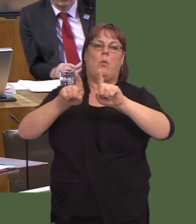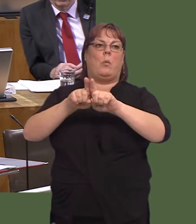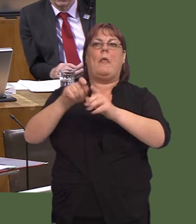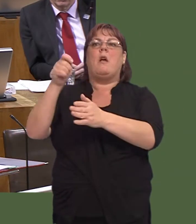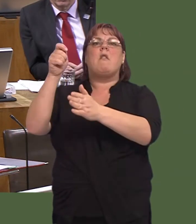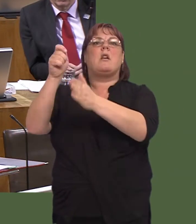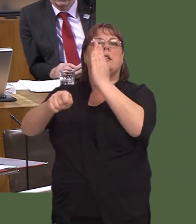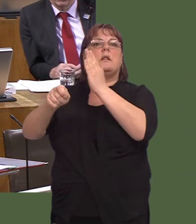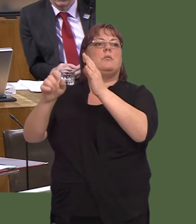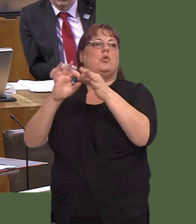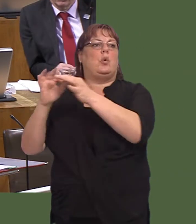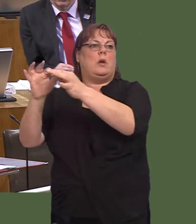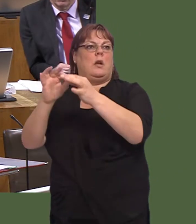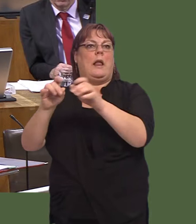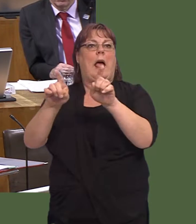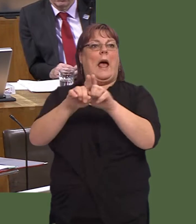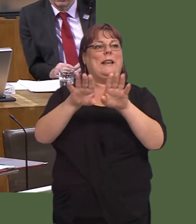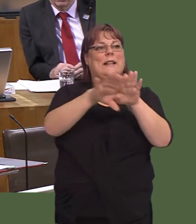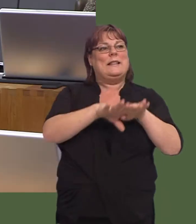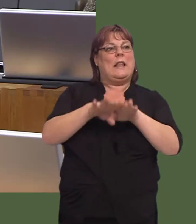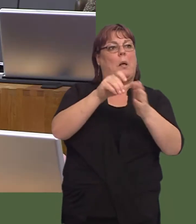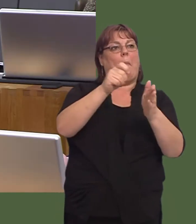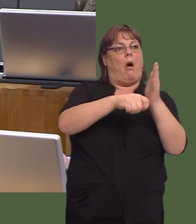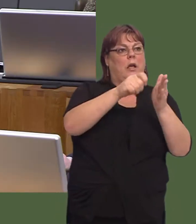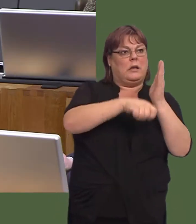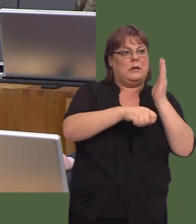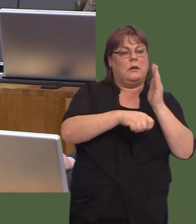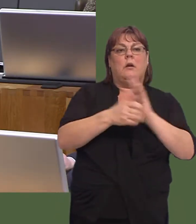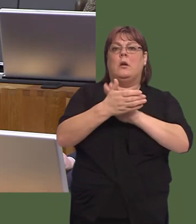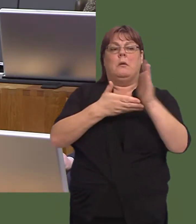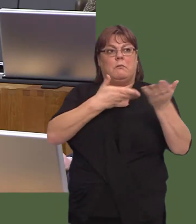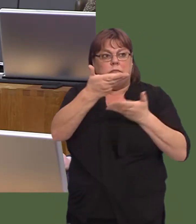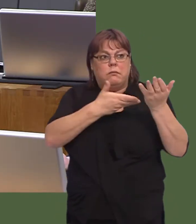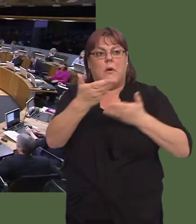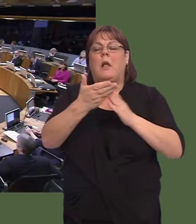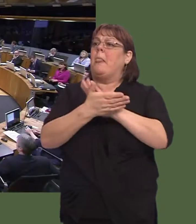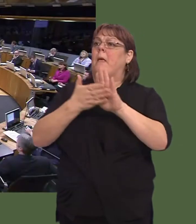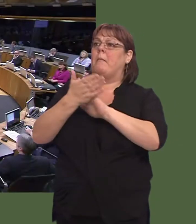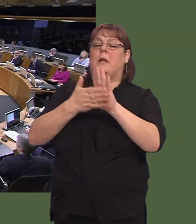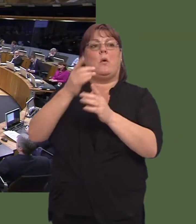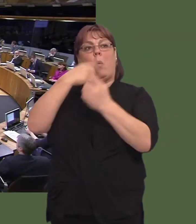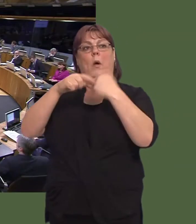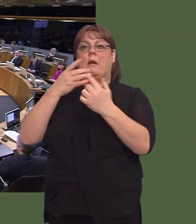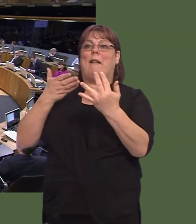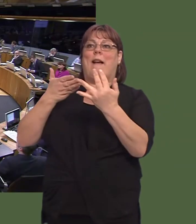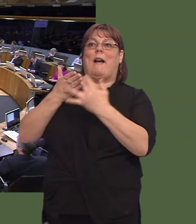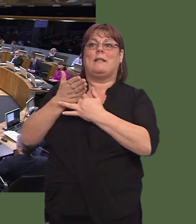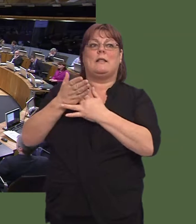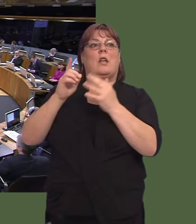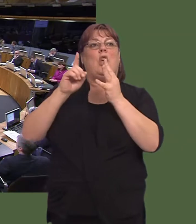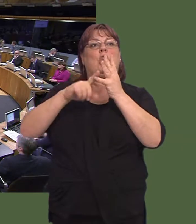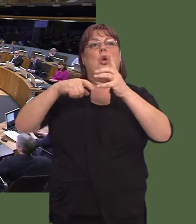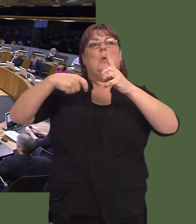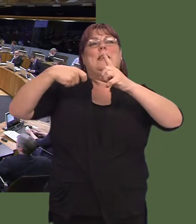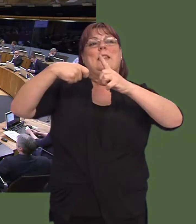customs union, have full and unfettered access to the single market, and that means, of course, that Welsh businesses will be able to access the UK market, which is